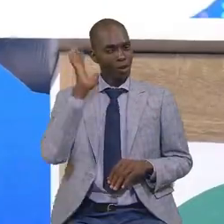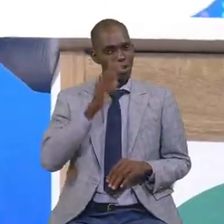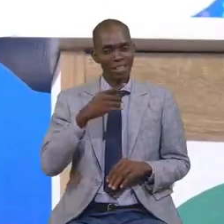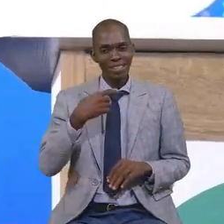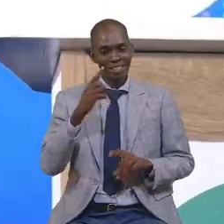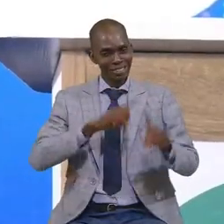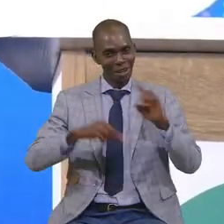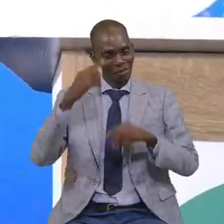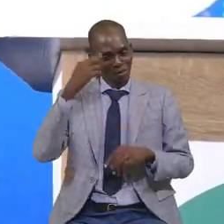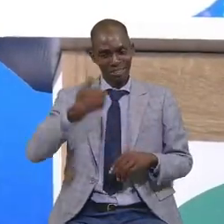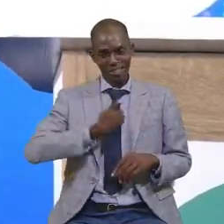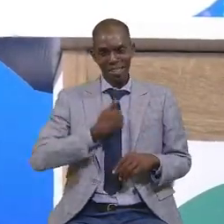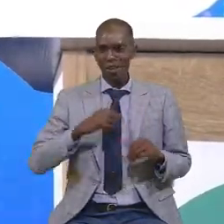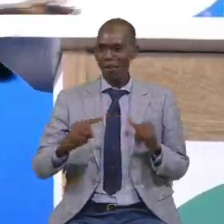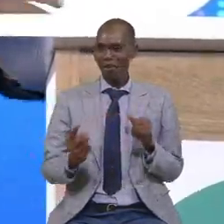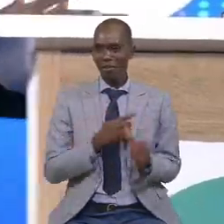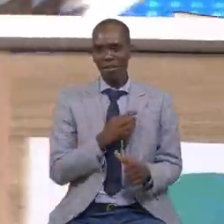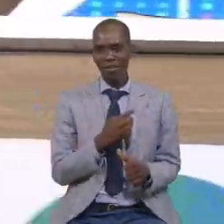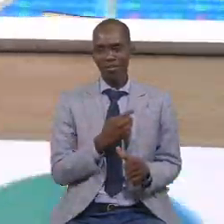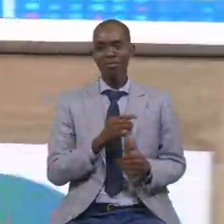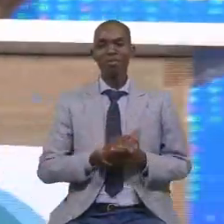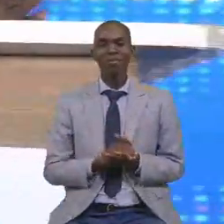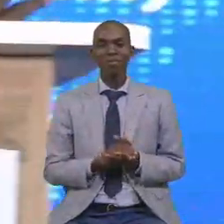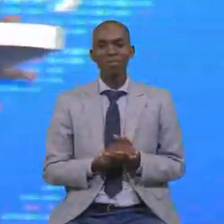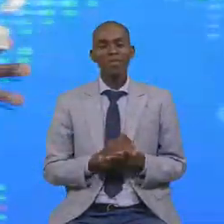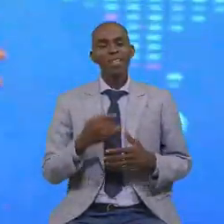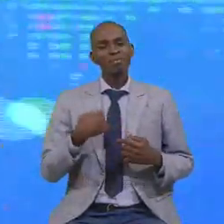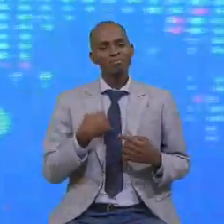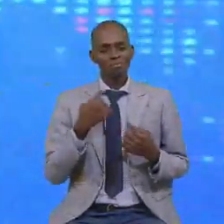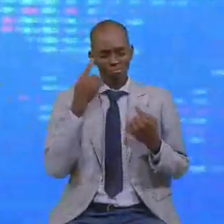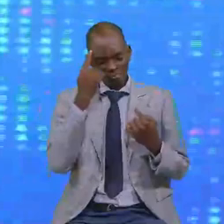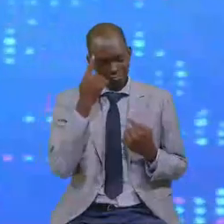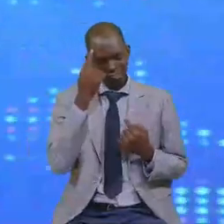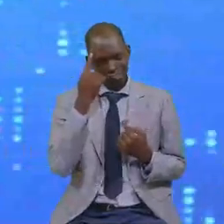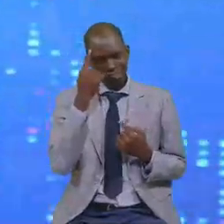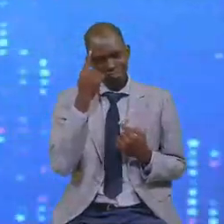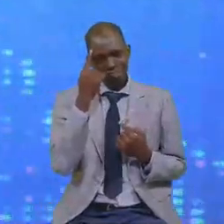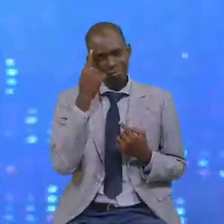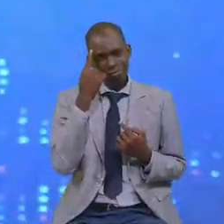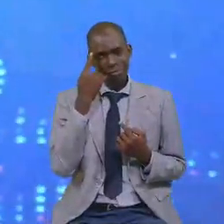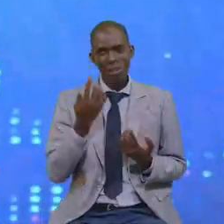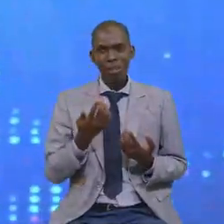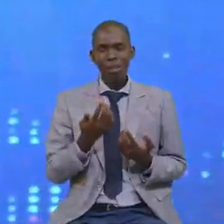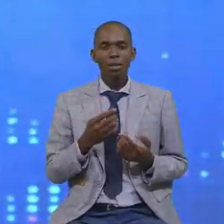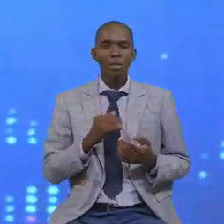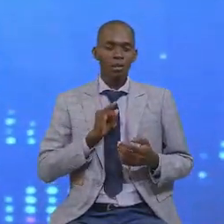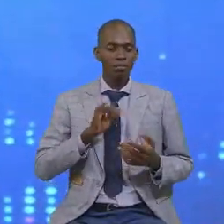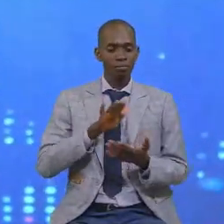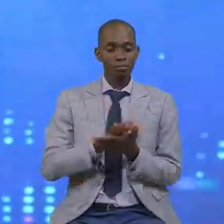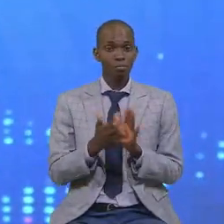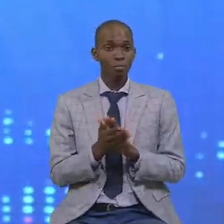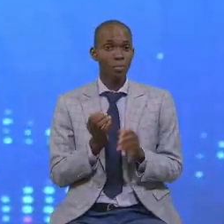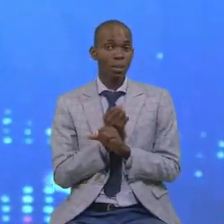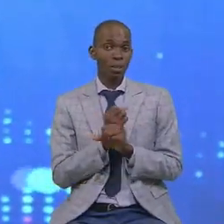myself first. You know, I've been thinking, I became born again when